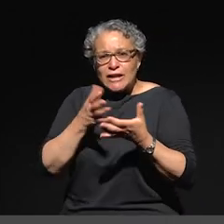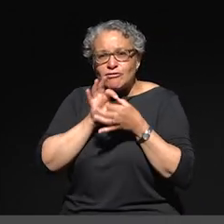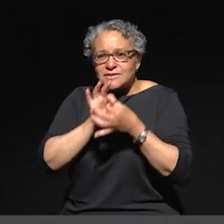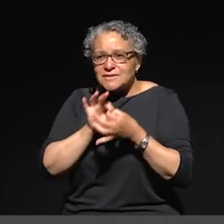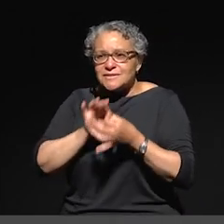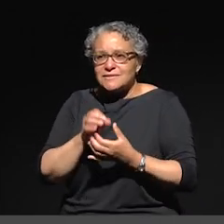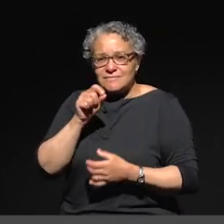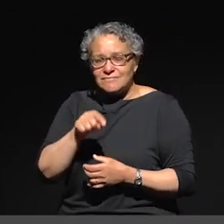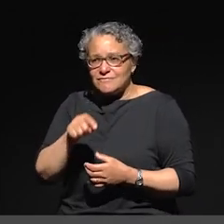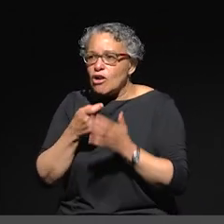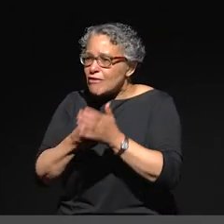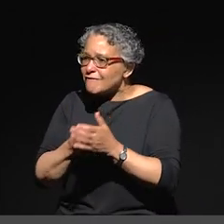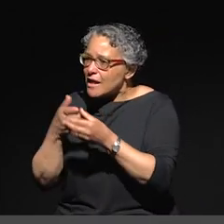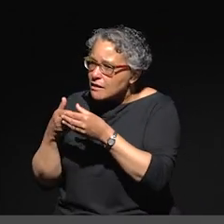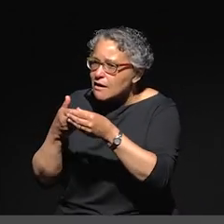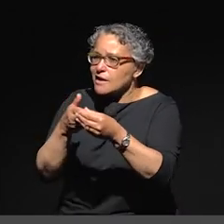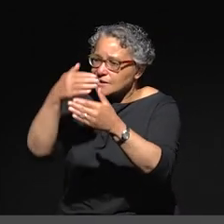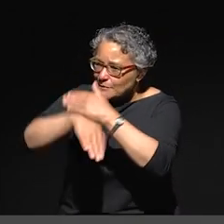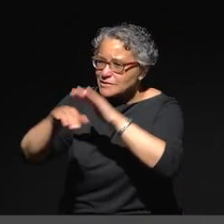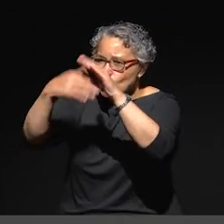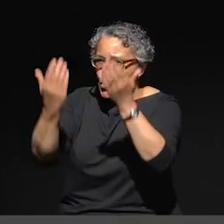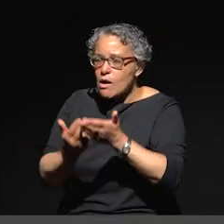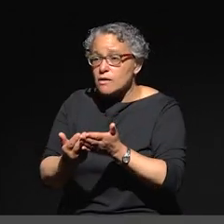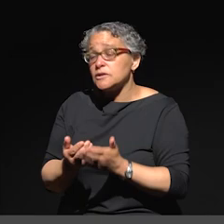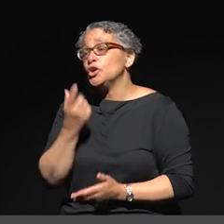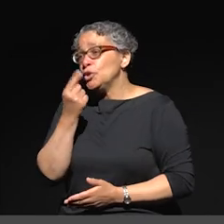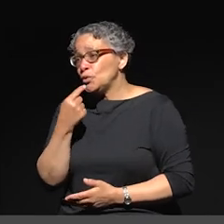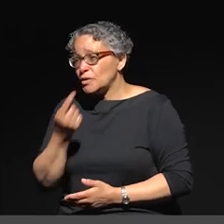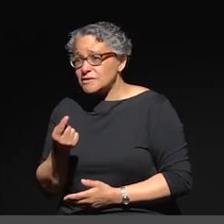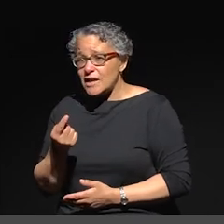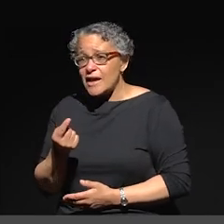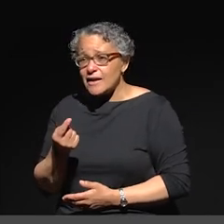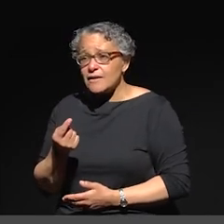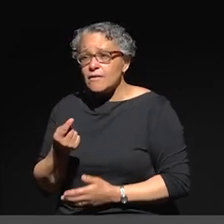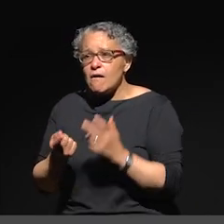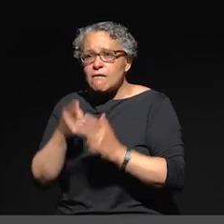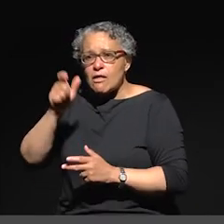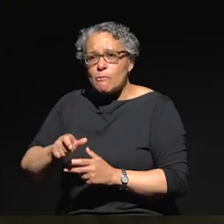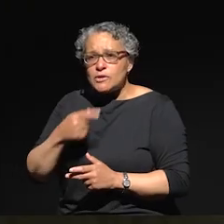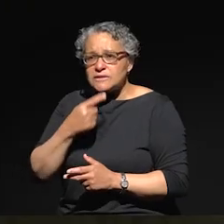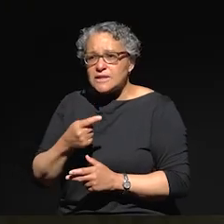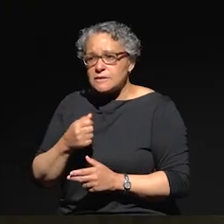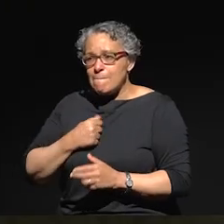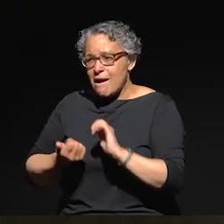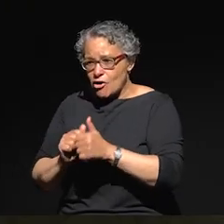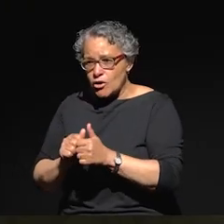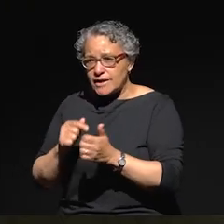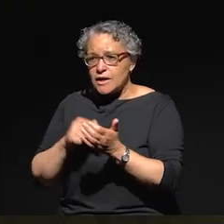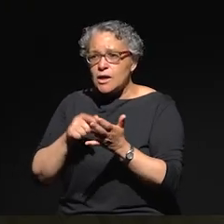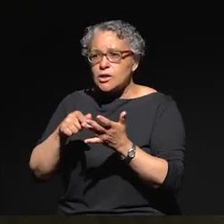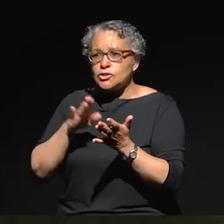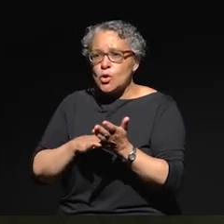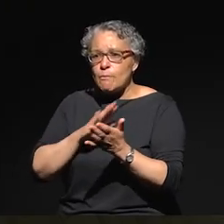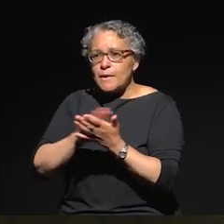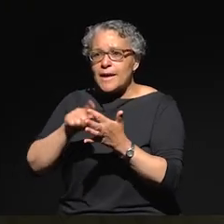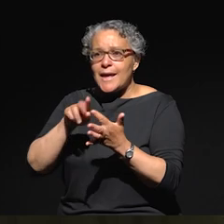Raphael is guiding him into the world. You could also argue, it's what Tom Henry says, my colleague and co-curator,